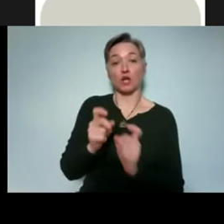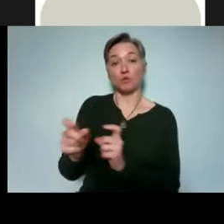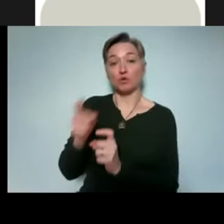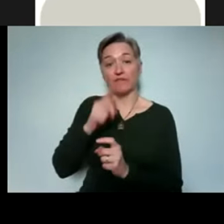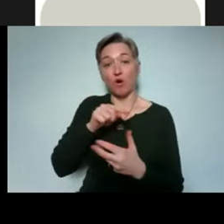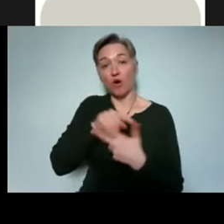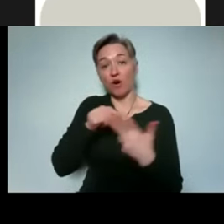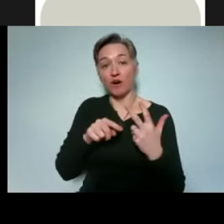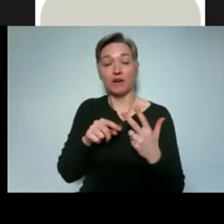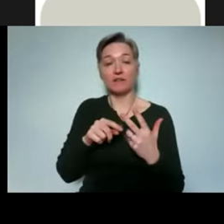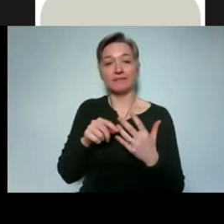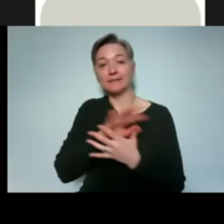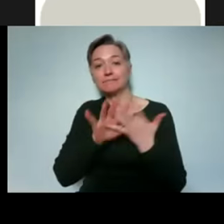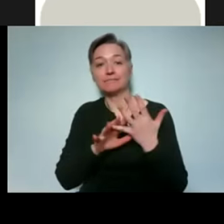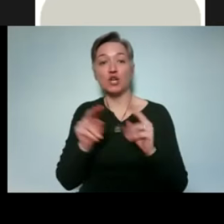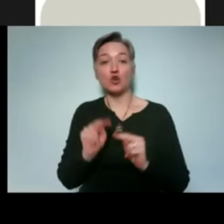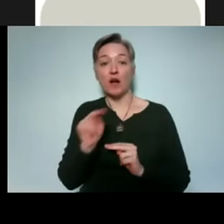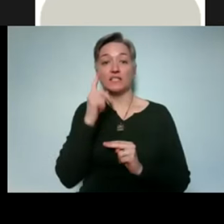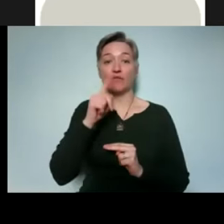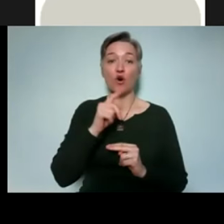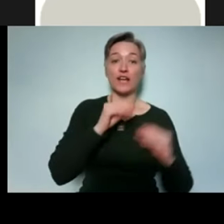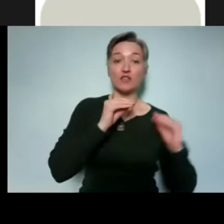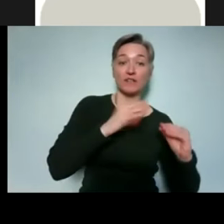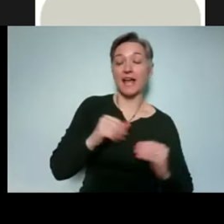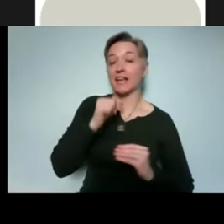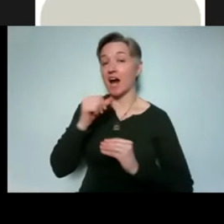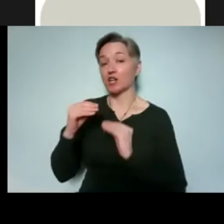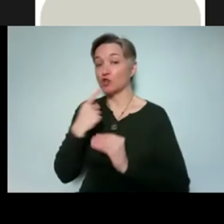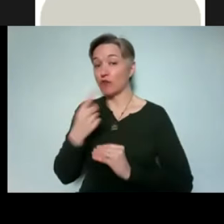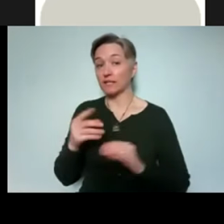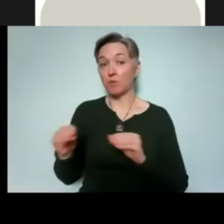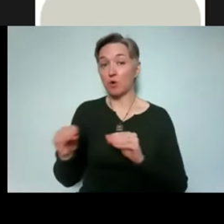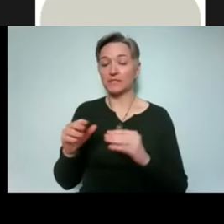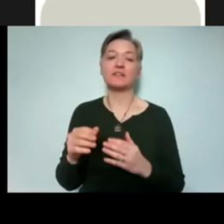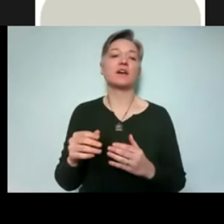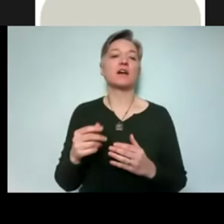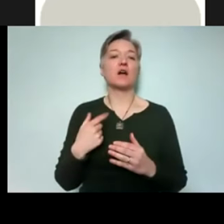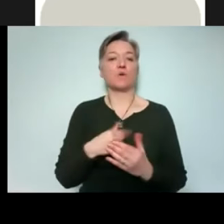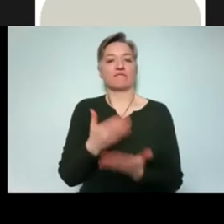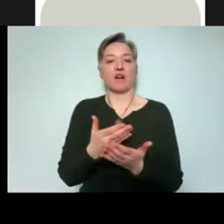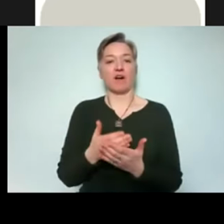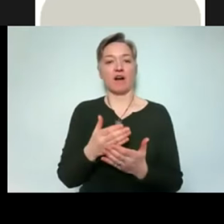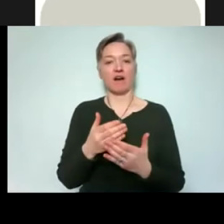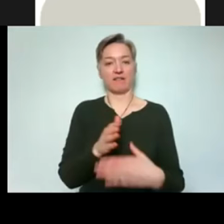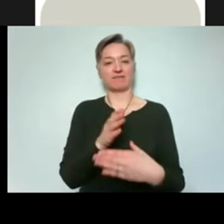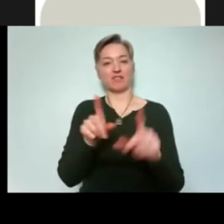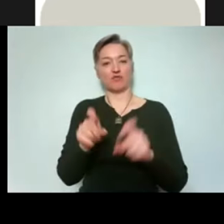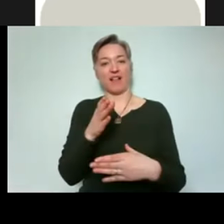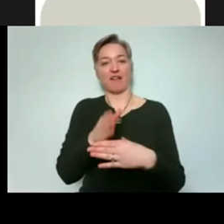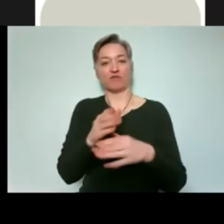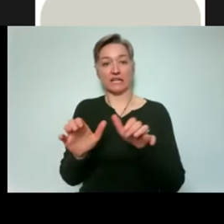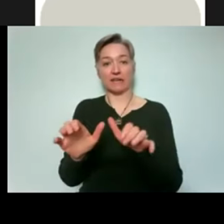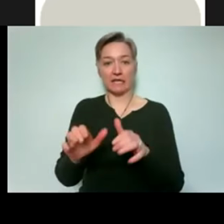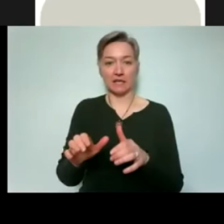neurons to instructed and uninstructed movements, we first verified that the trial averaged activity was doing what it was supposed to